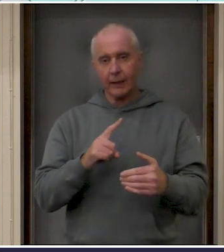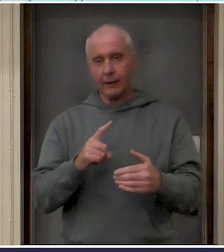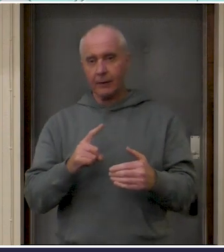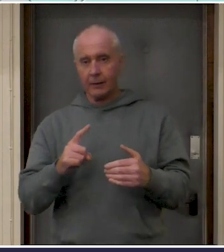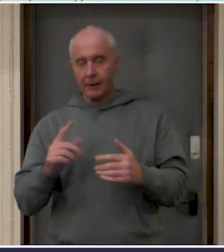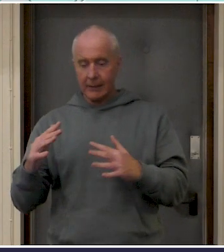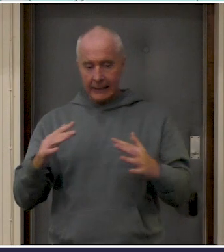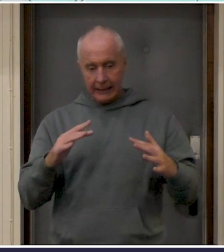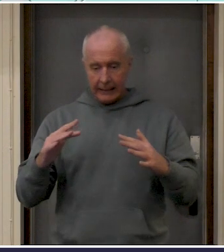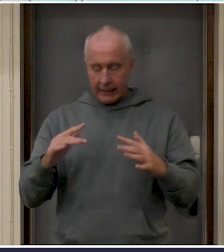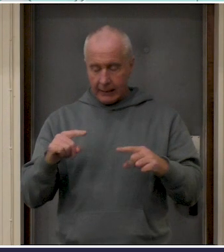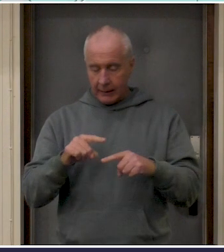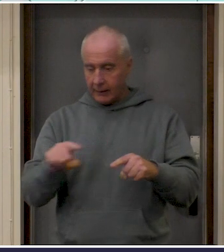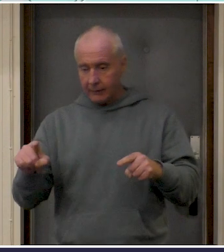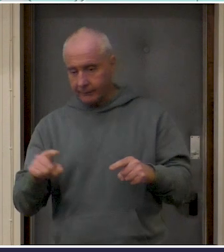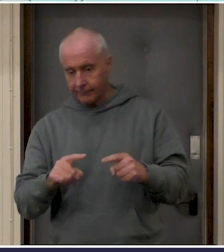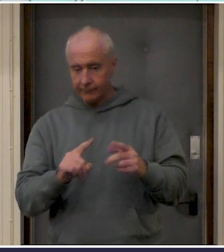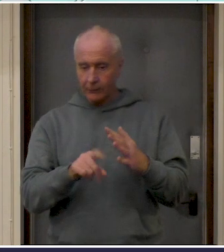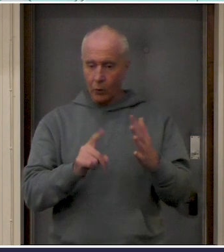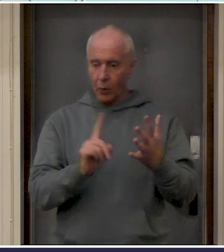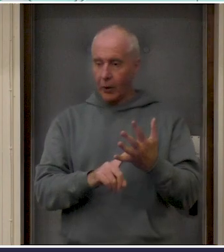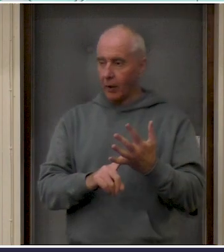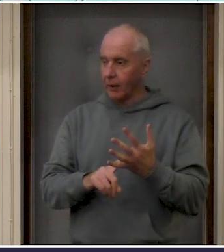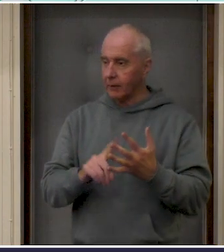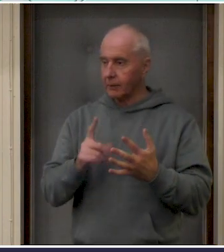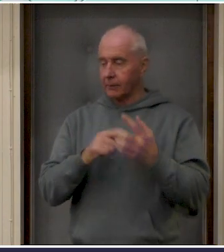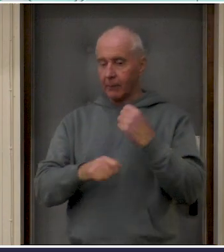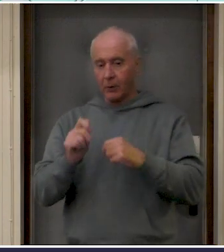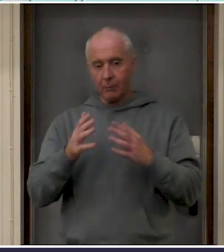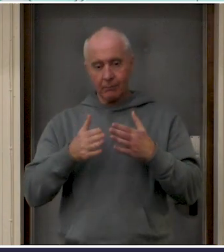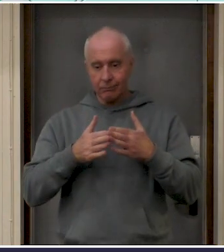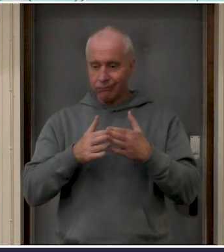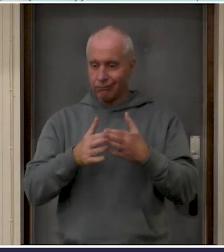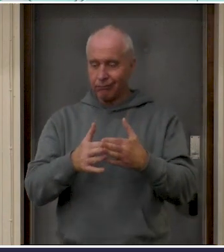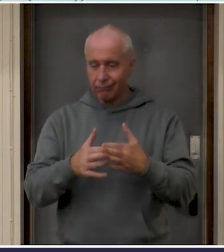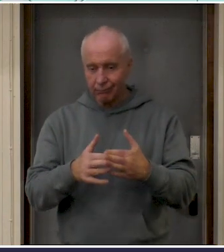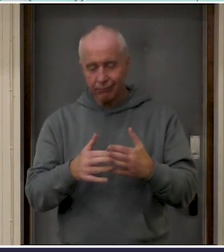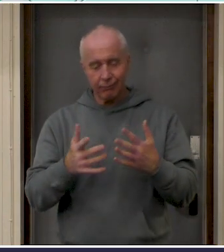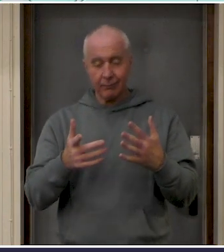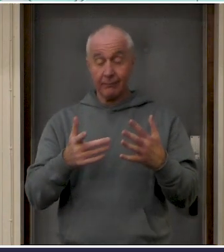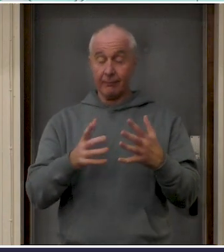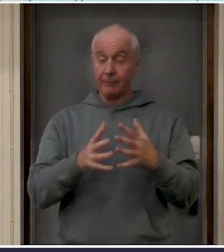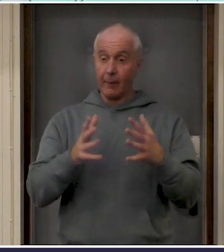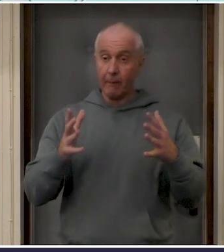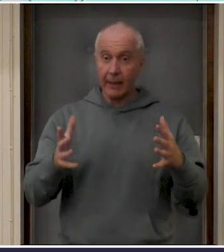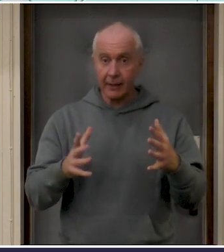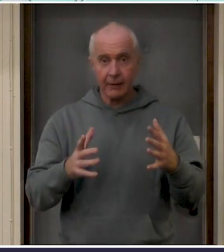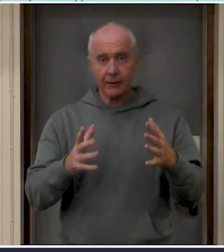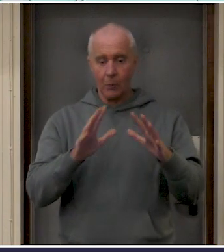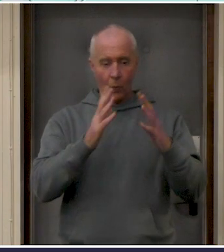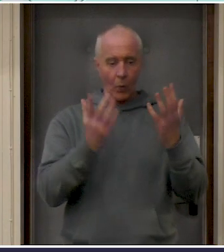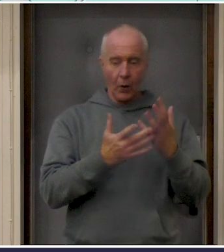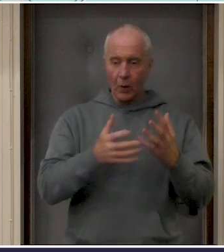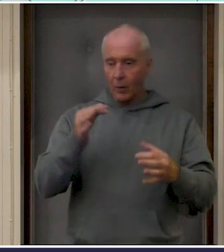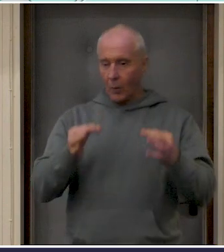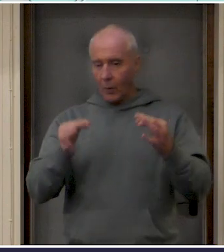shocks on the oil price. It changed, rediverted sort of global shipping. So it was a huge sort of geopolitical event